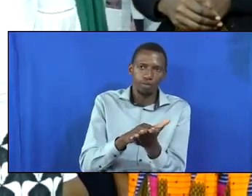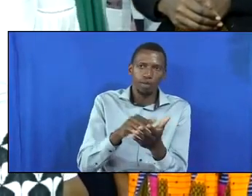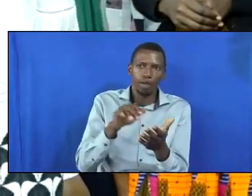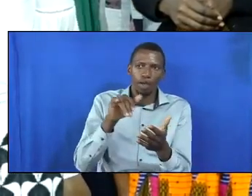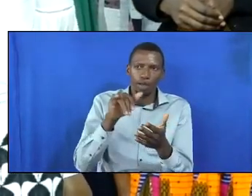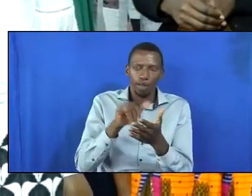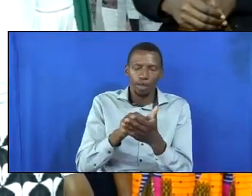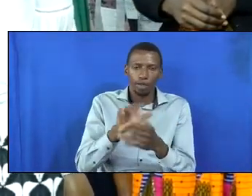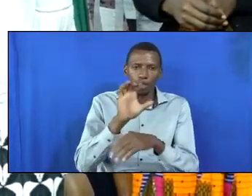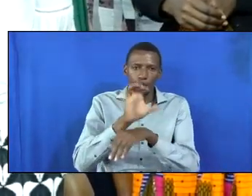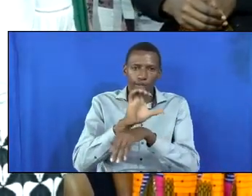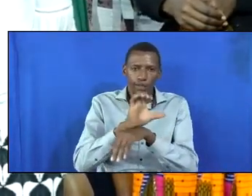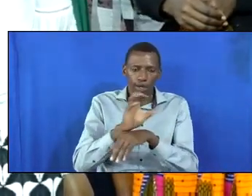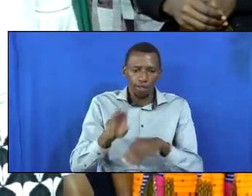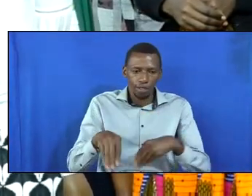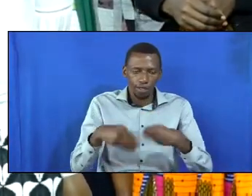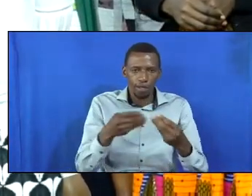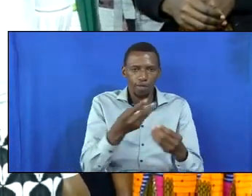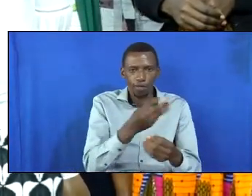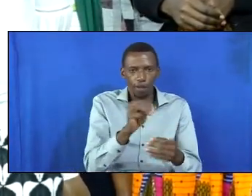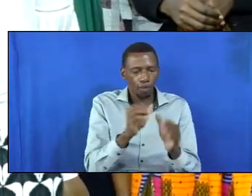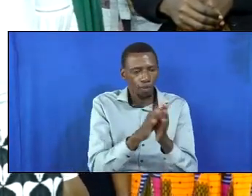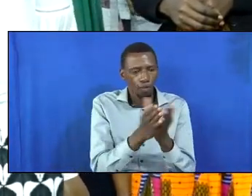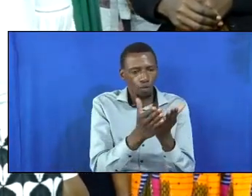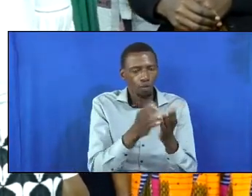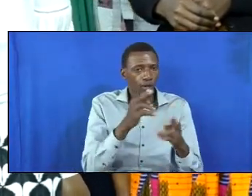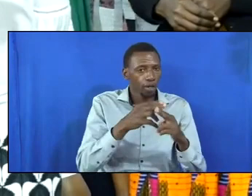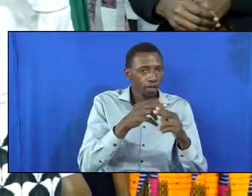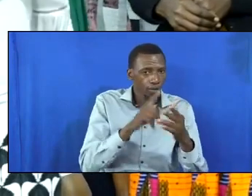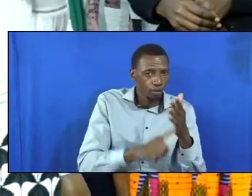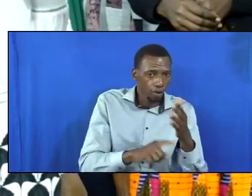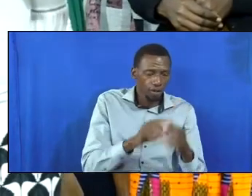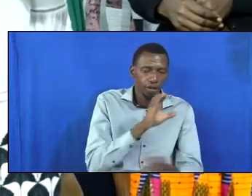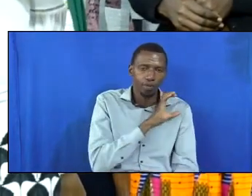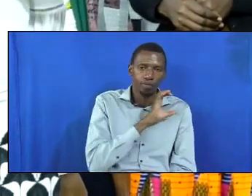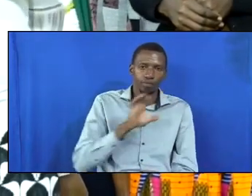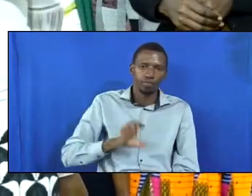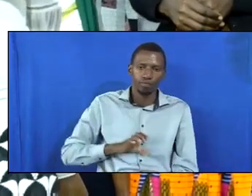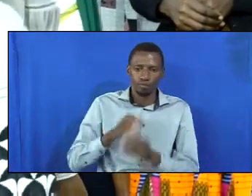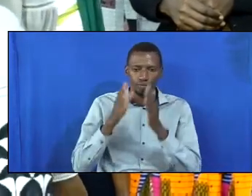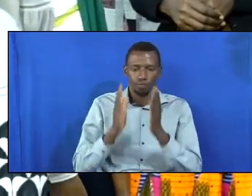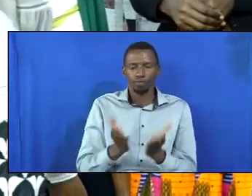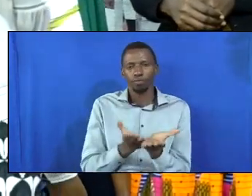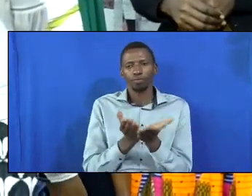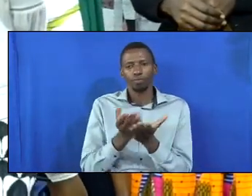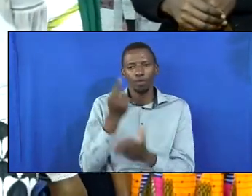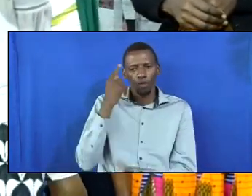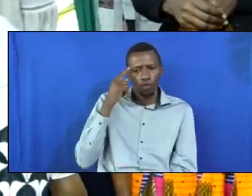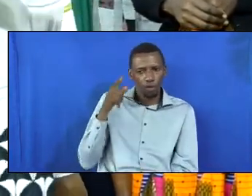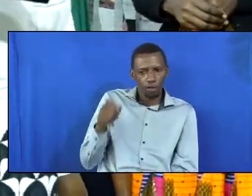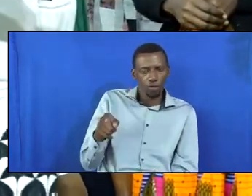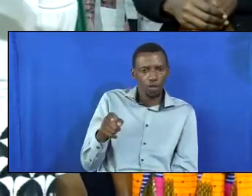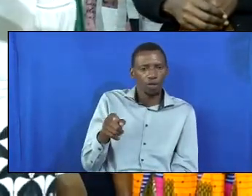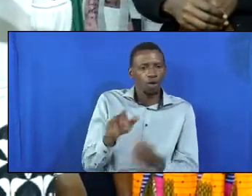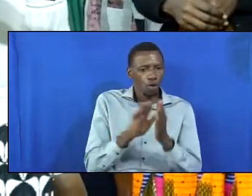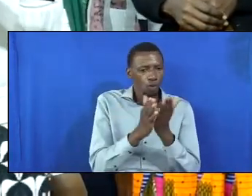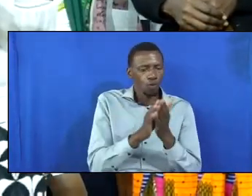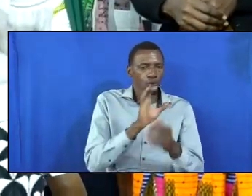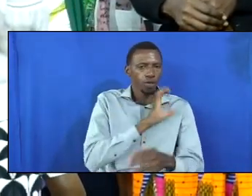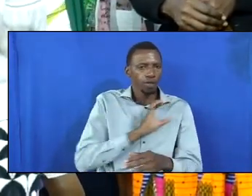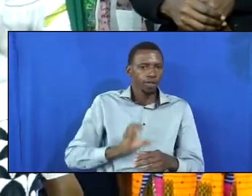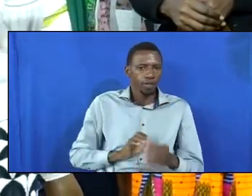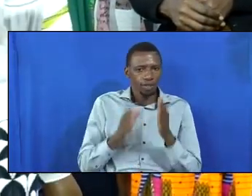book known as Christian Service. And for this one in particular, on top of Christian